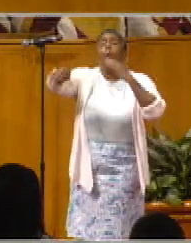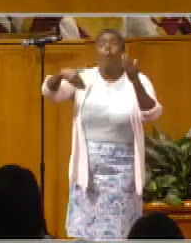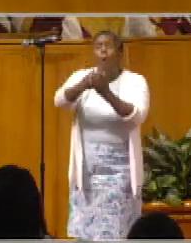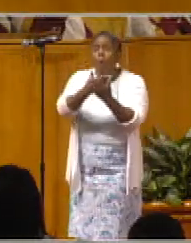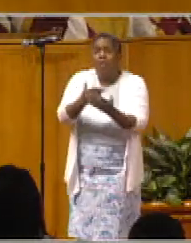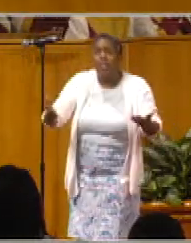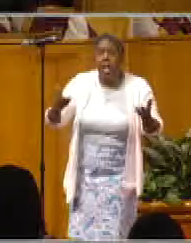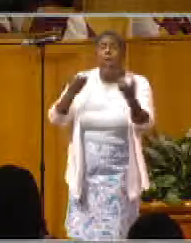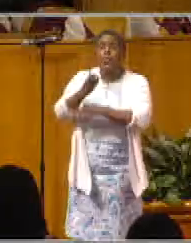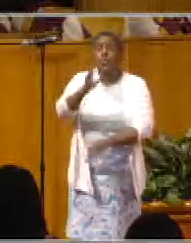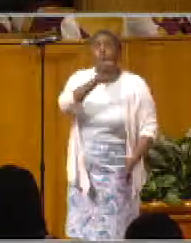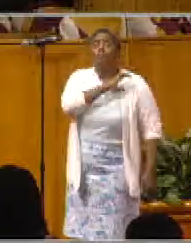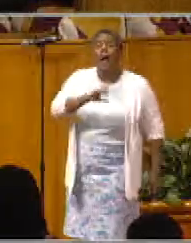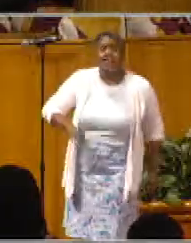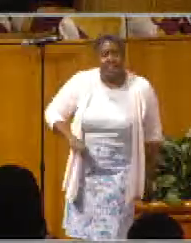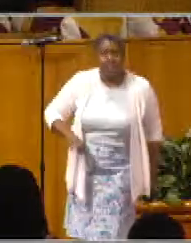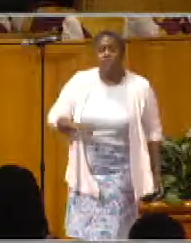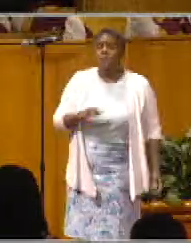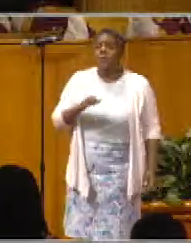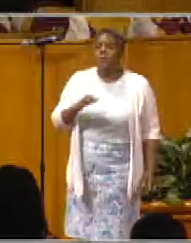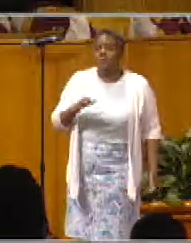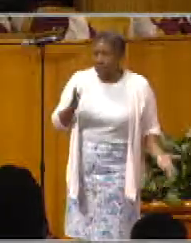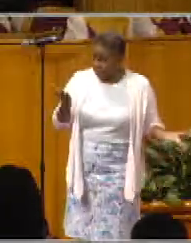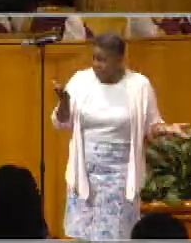things through.